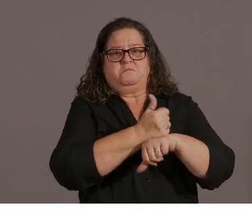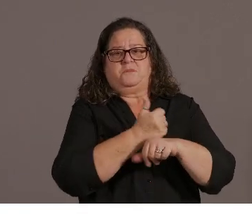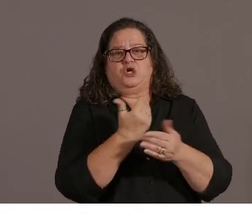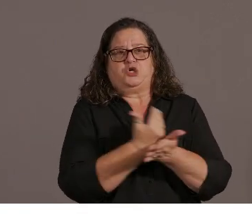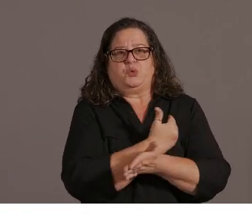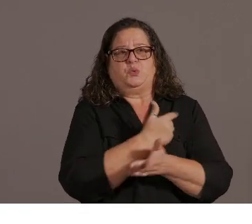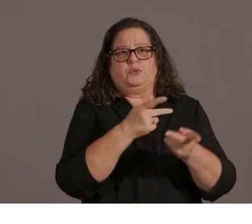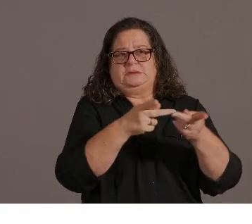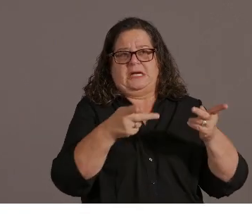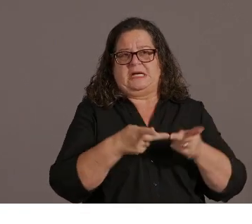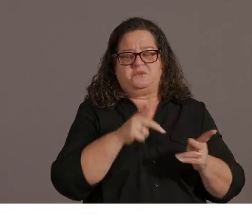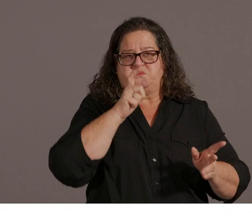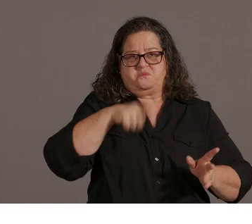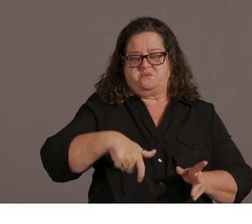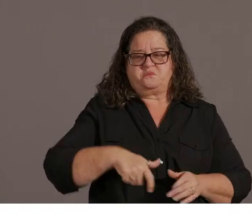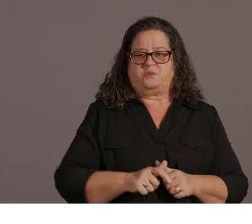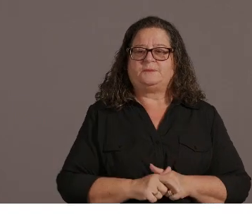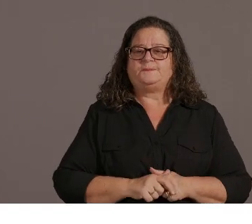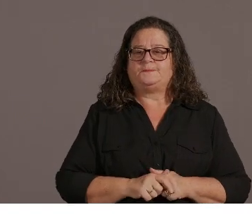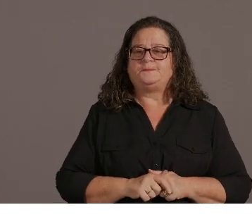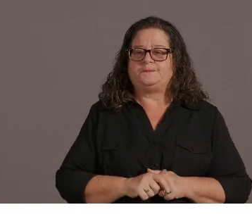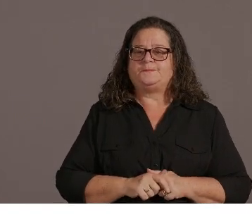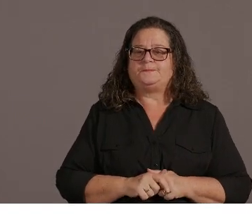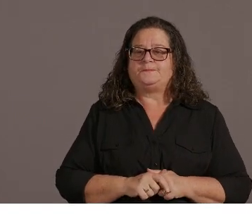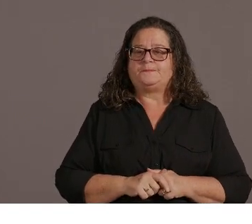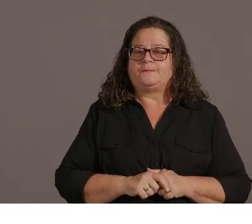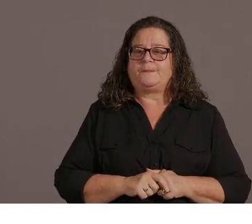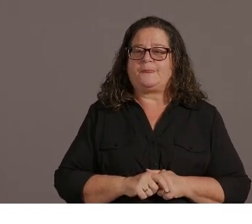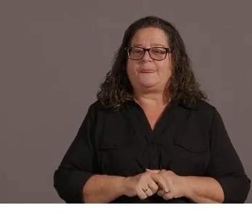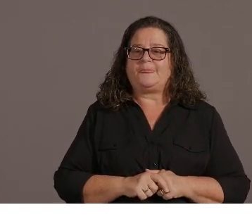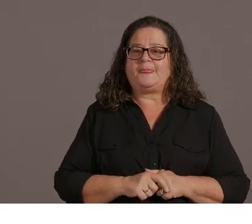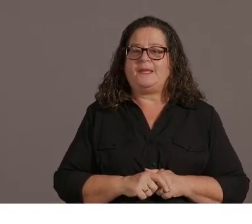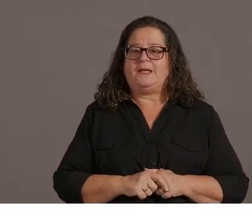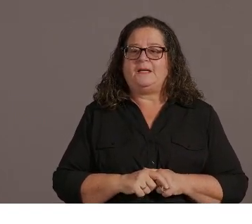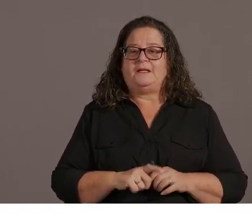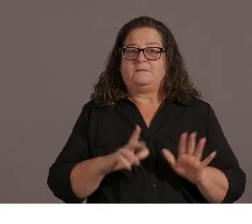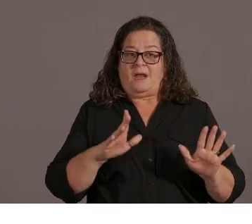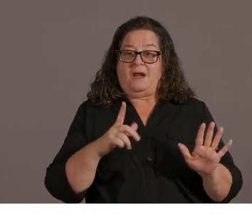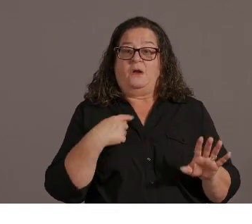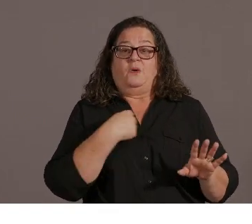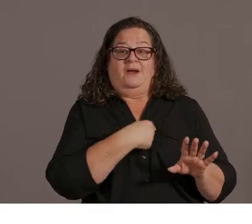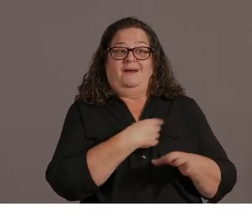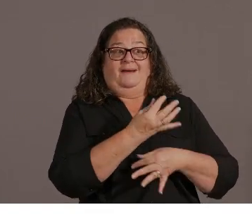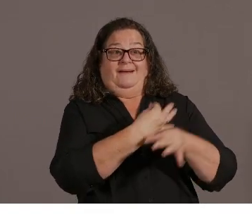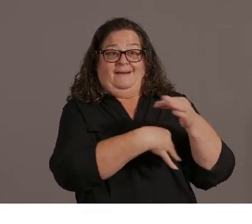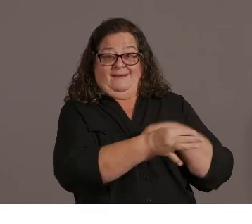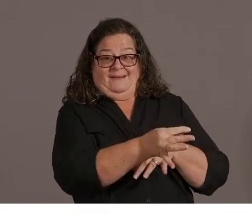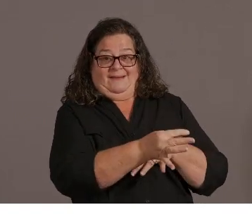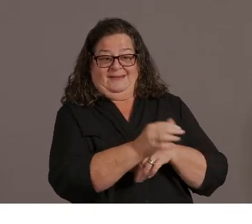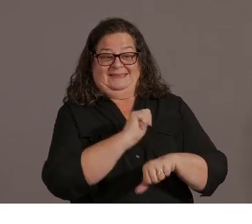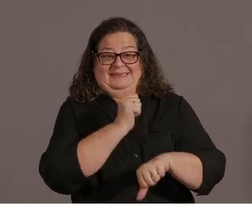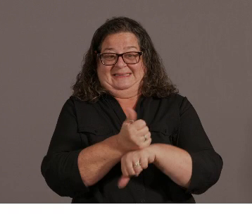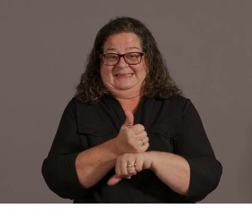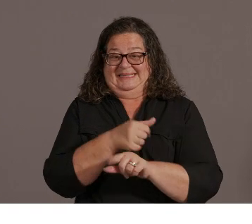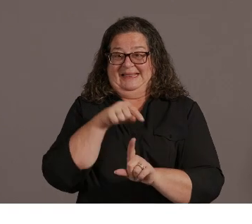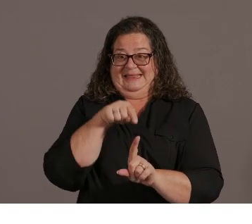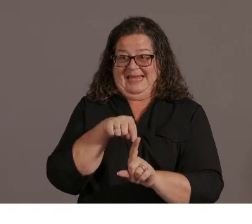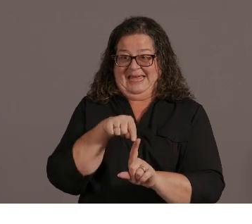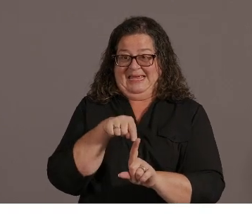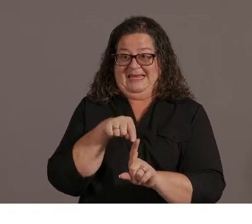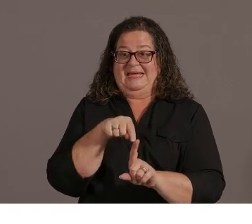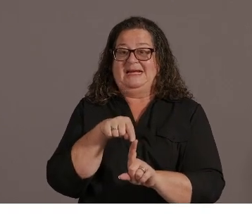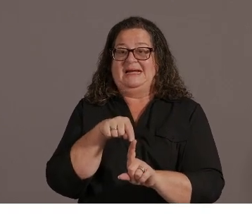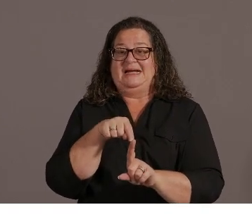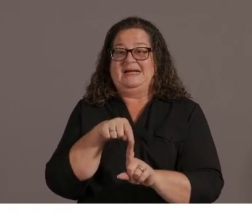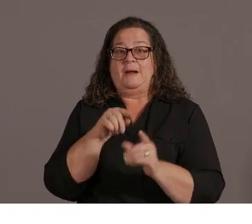we countered with was instead of using federally allocated vaccine at a site that doesn't exist, a more efficient